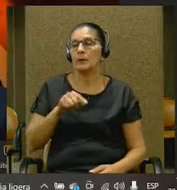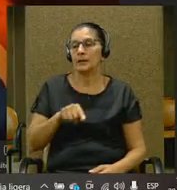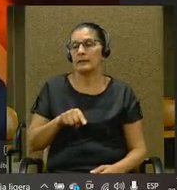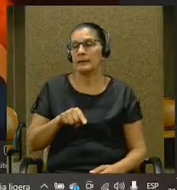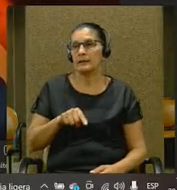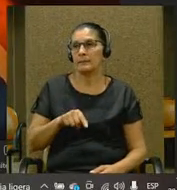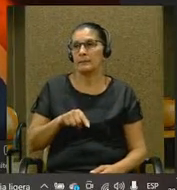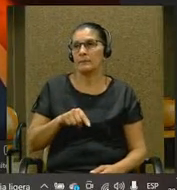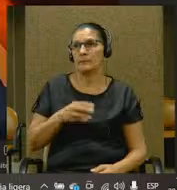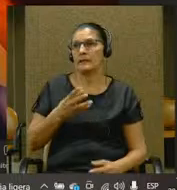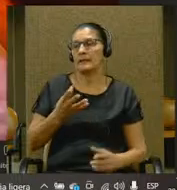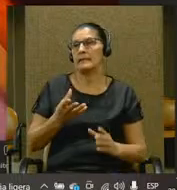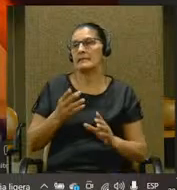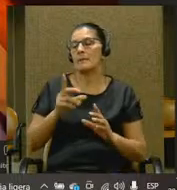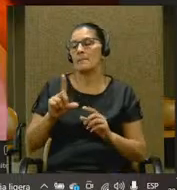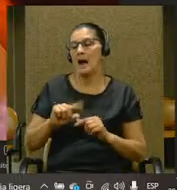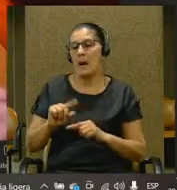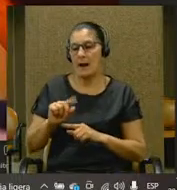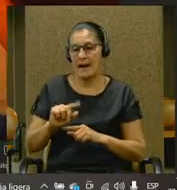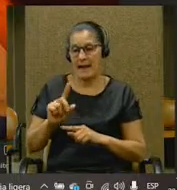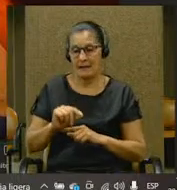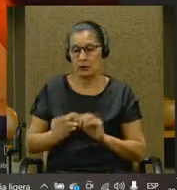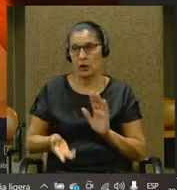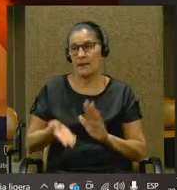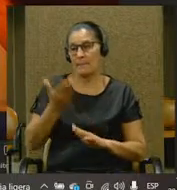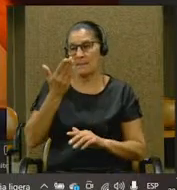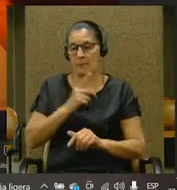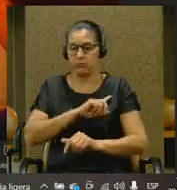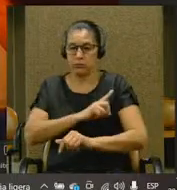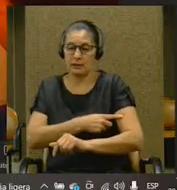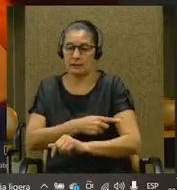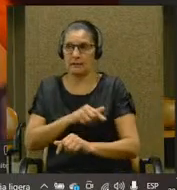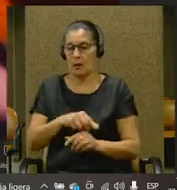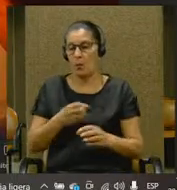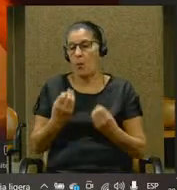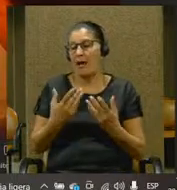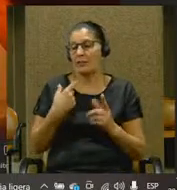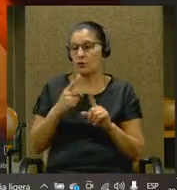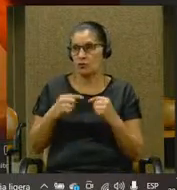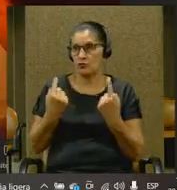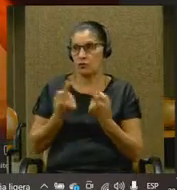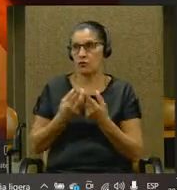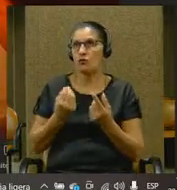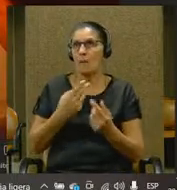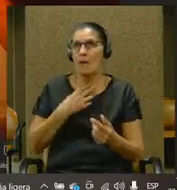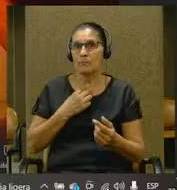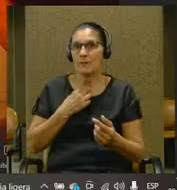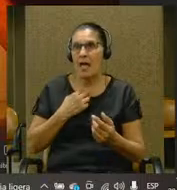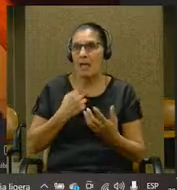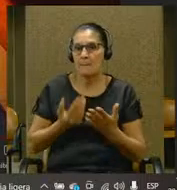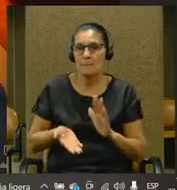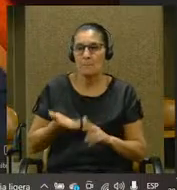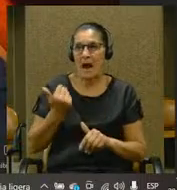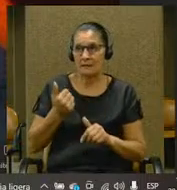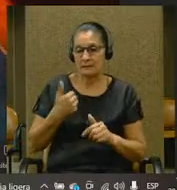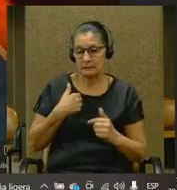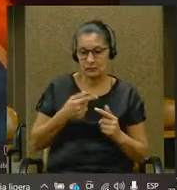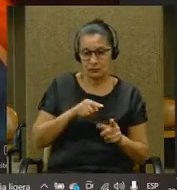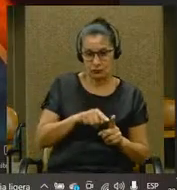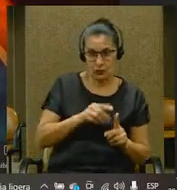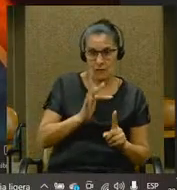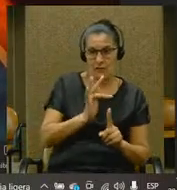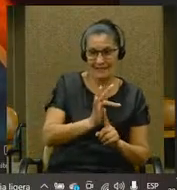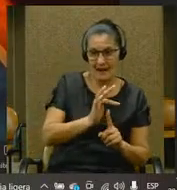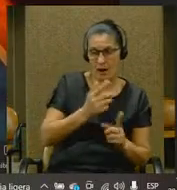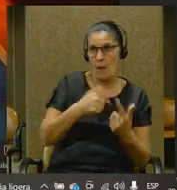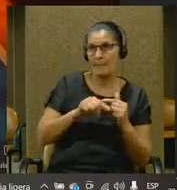and so potent that once you become addicted to fentanyl, even if you wanted to go back to heroin, the amount of money you would have to spend